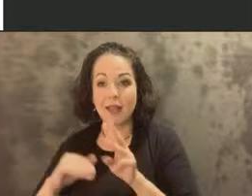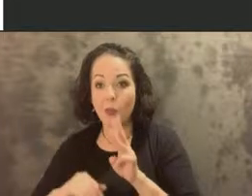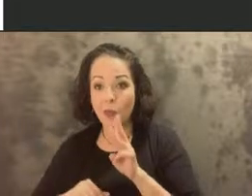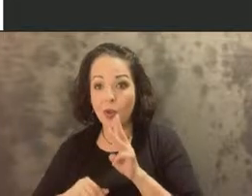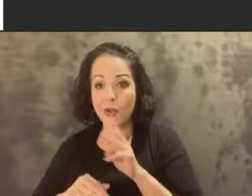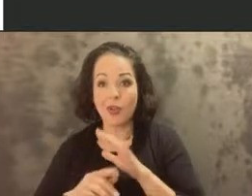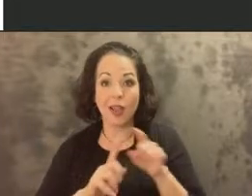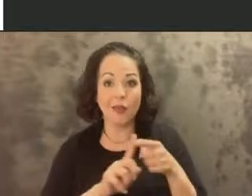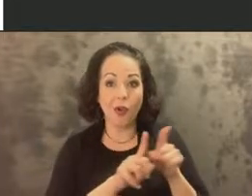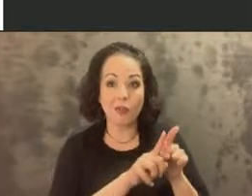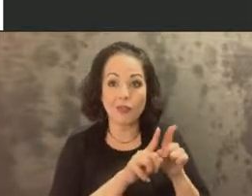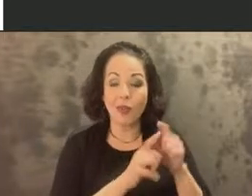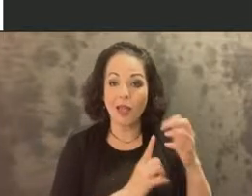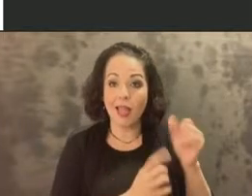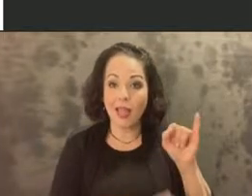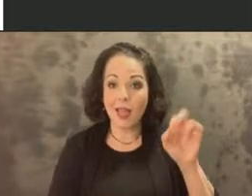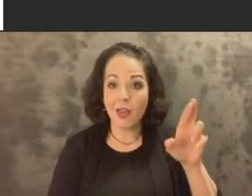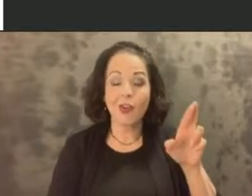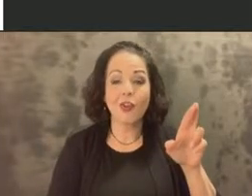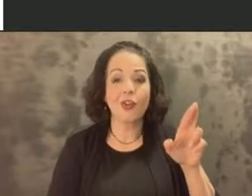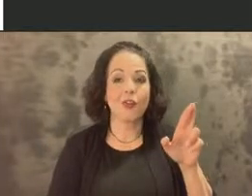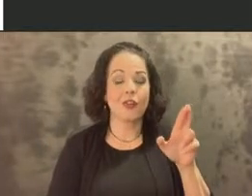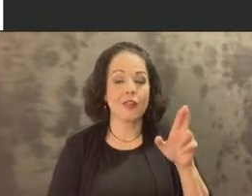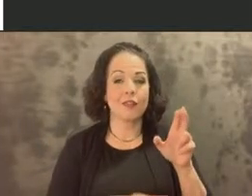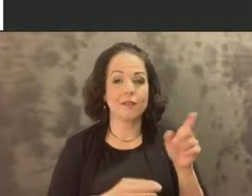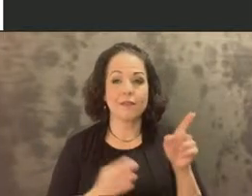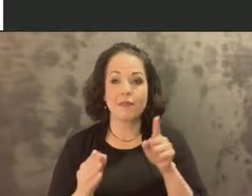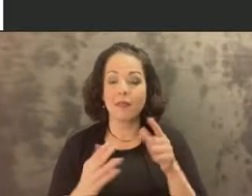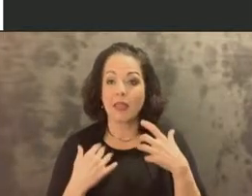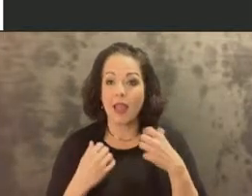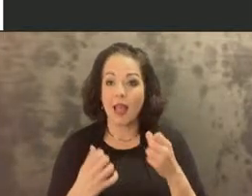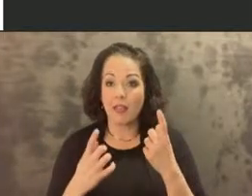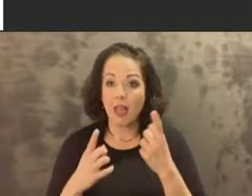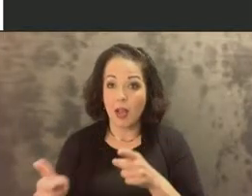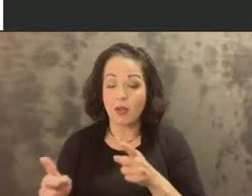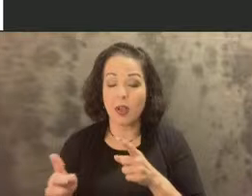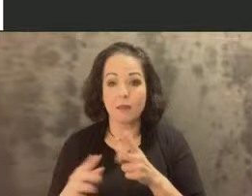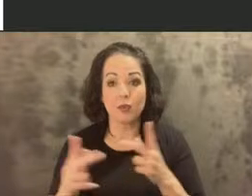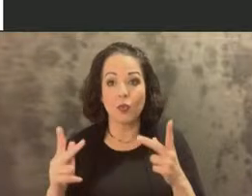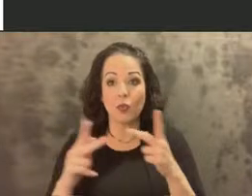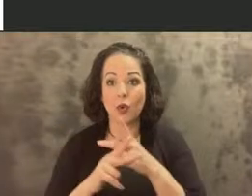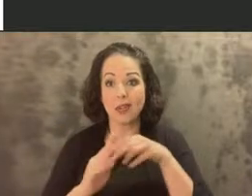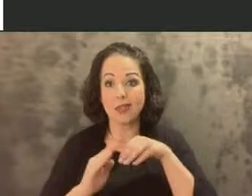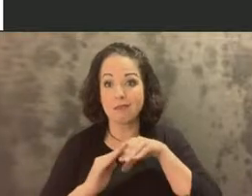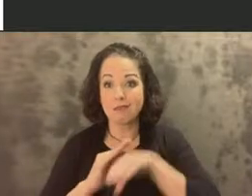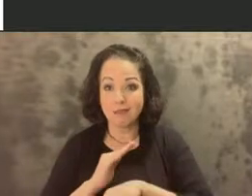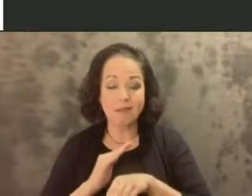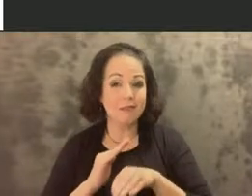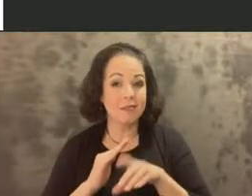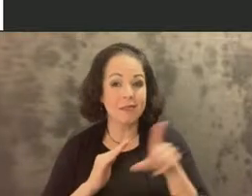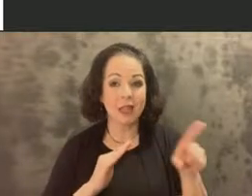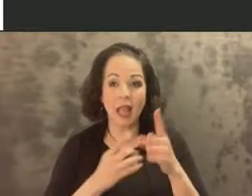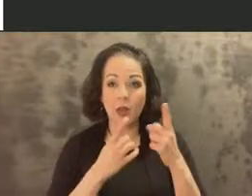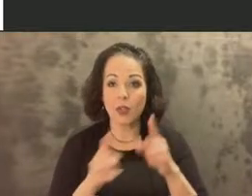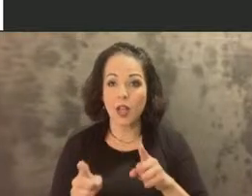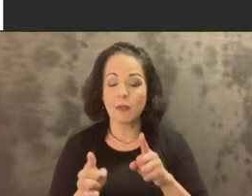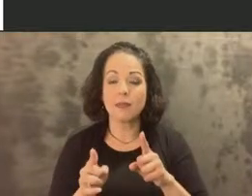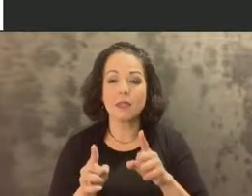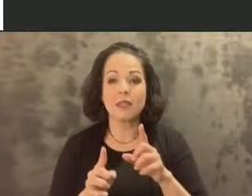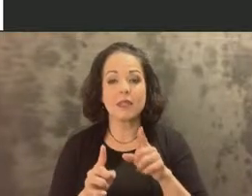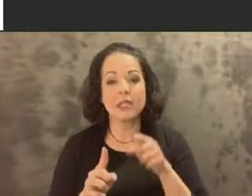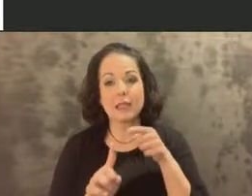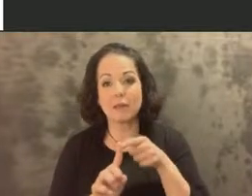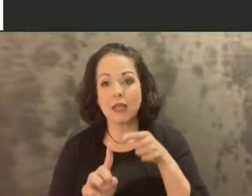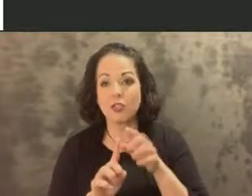air, resulting in health outcomes, worsening of health outcomes, and especially